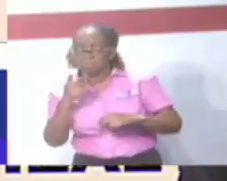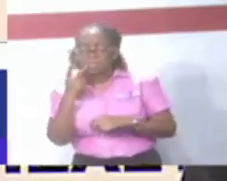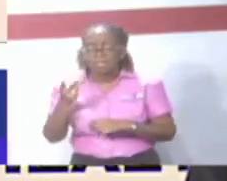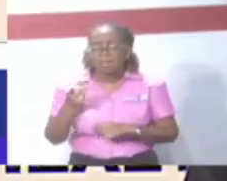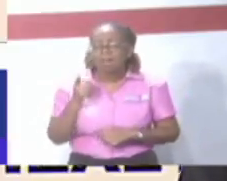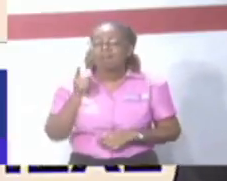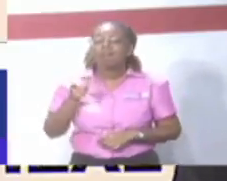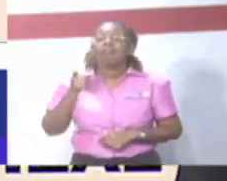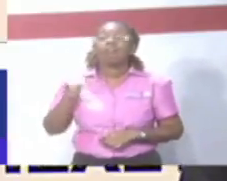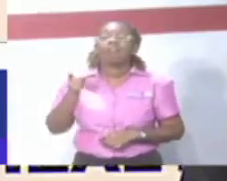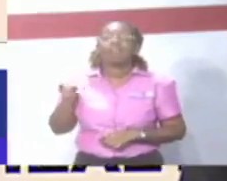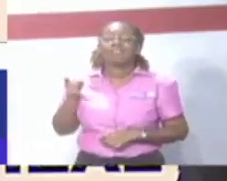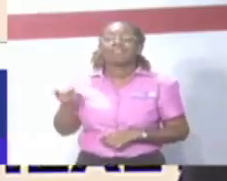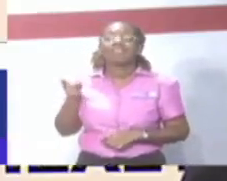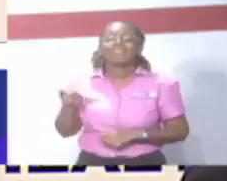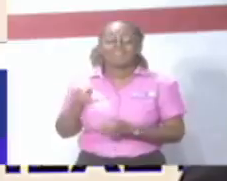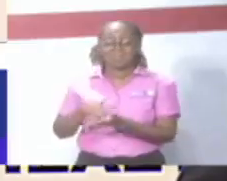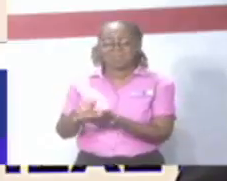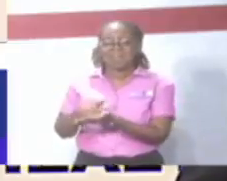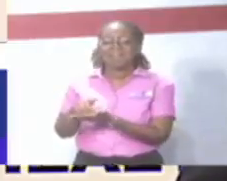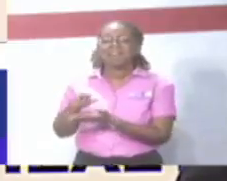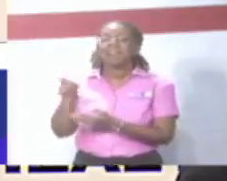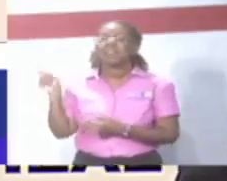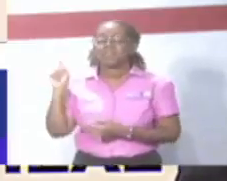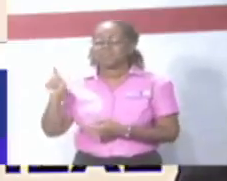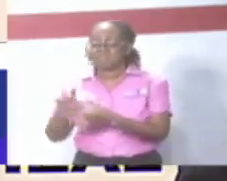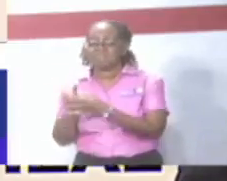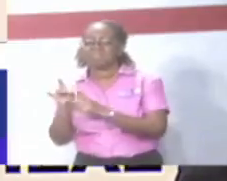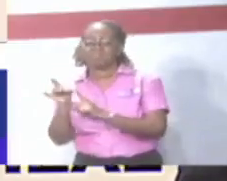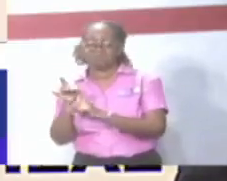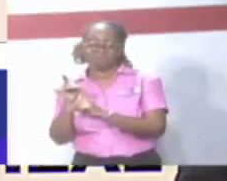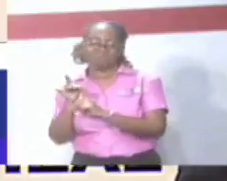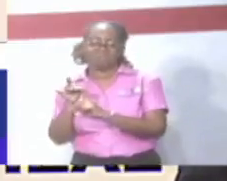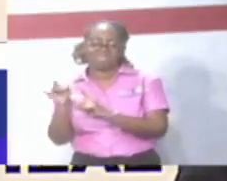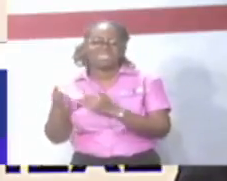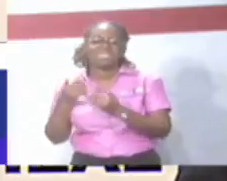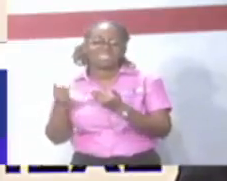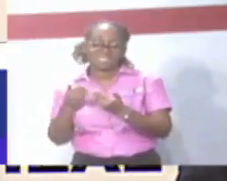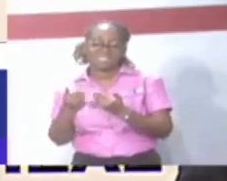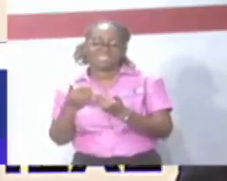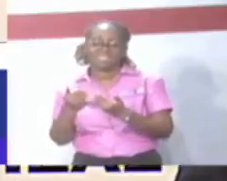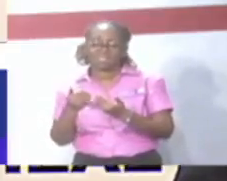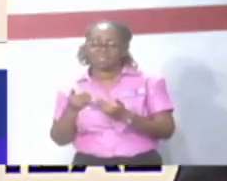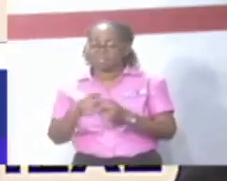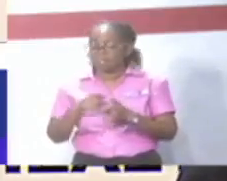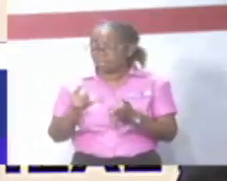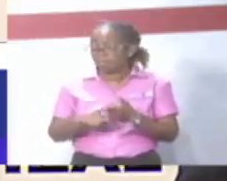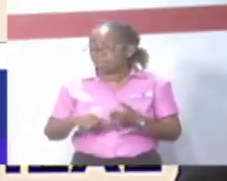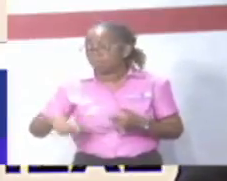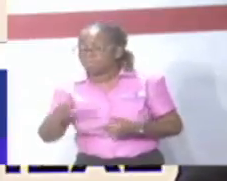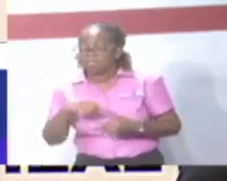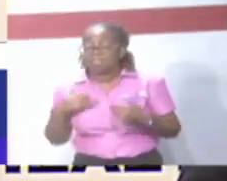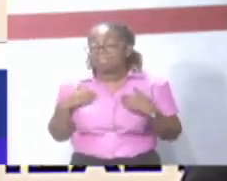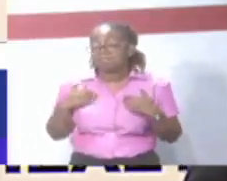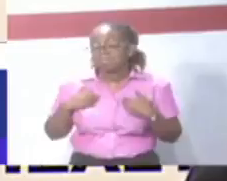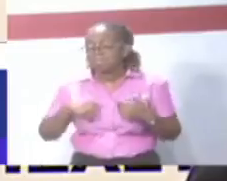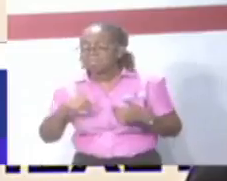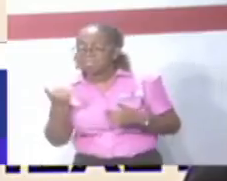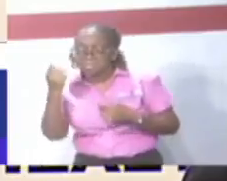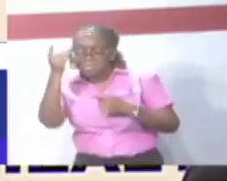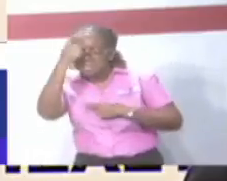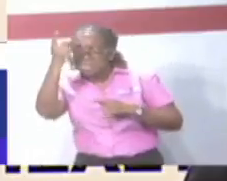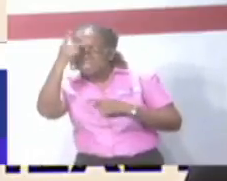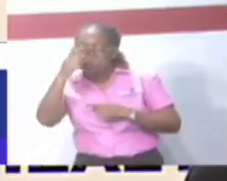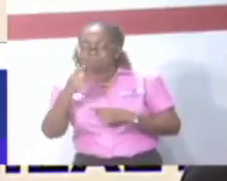you have other ailments like diabetes mellitus. That's like a breakdown in the wall. Or the gate not